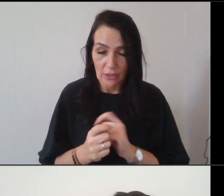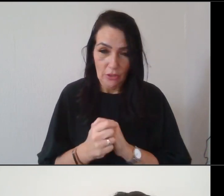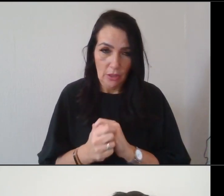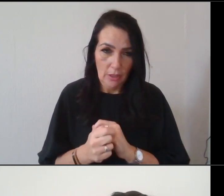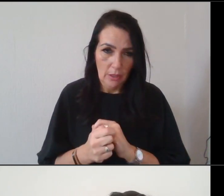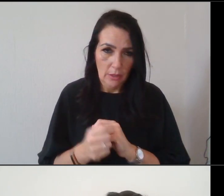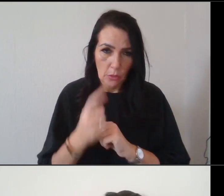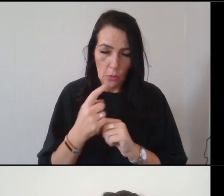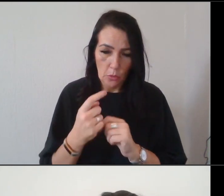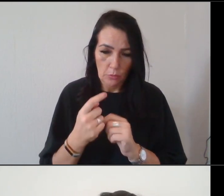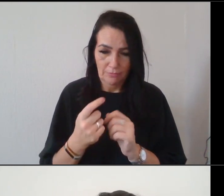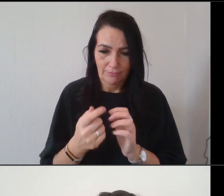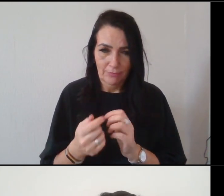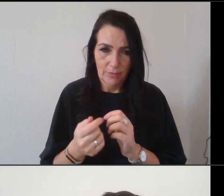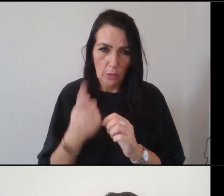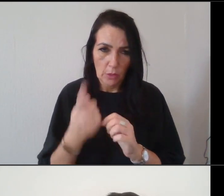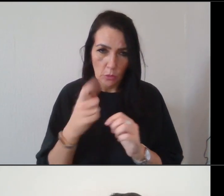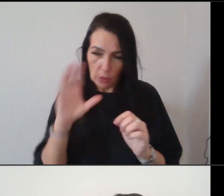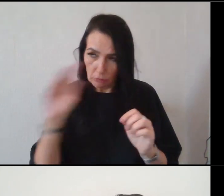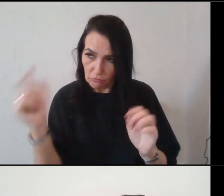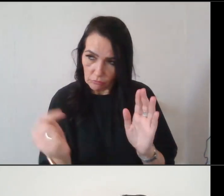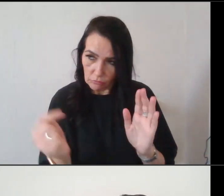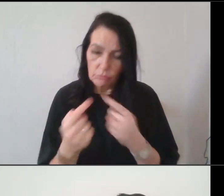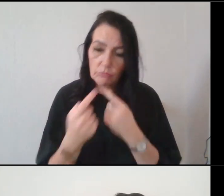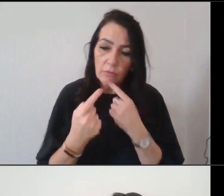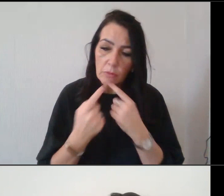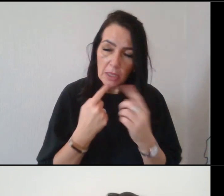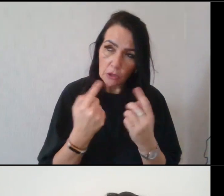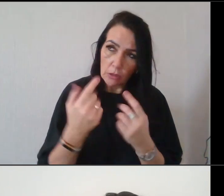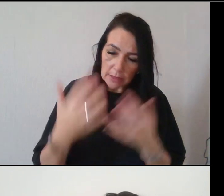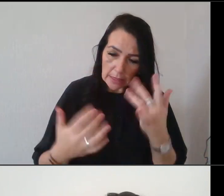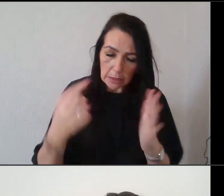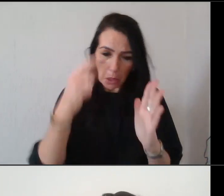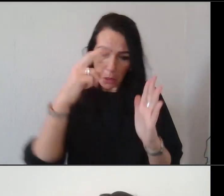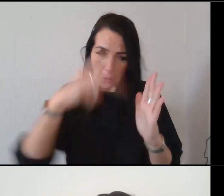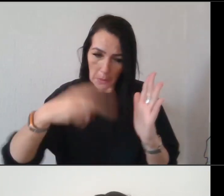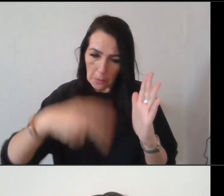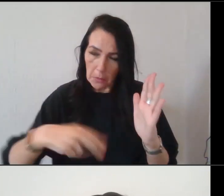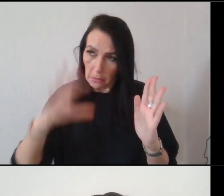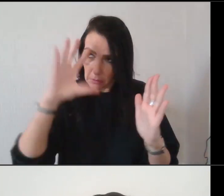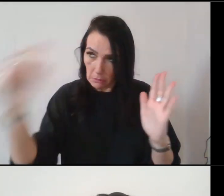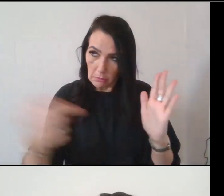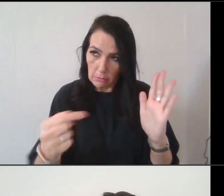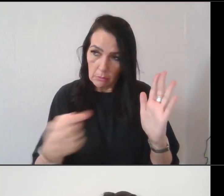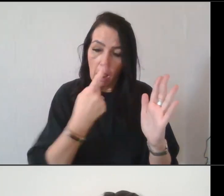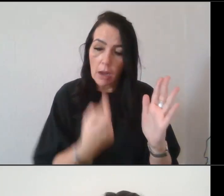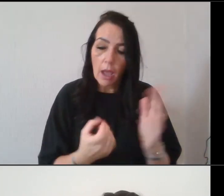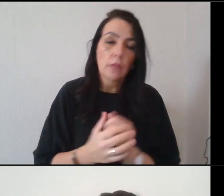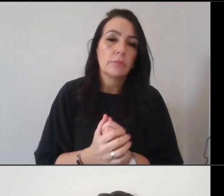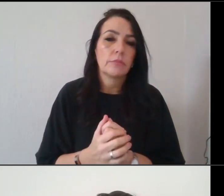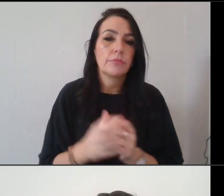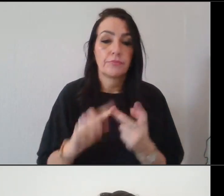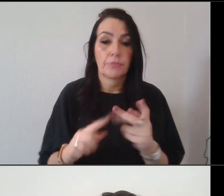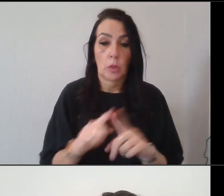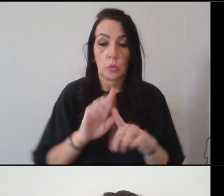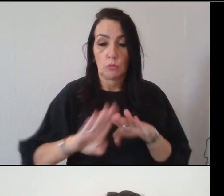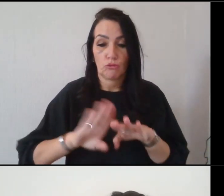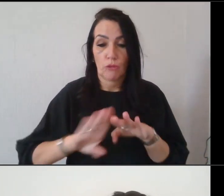your messages with those proof points and those bits of data. And then of course, like, you can look at sort of training within